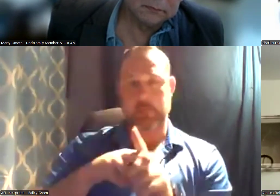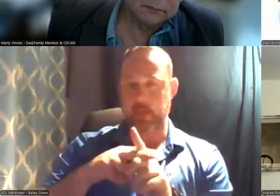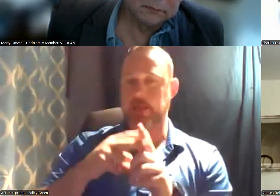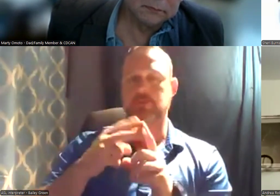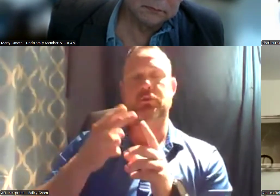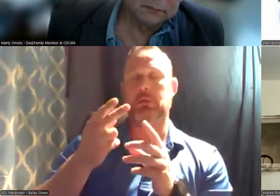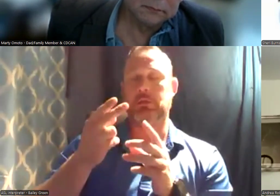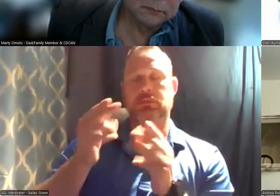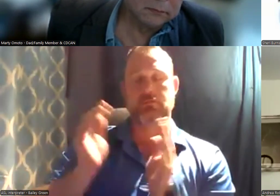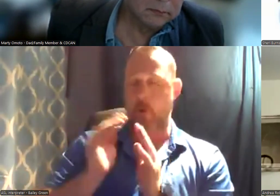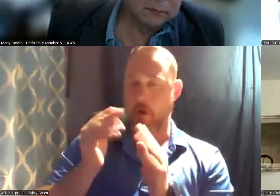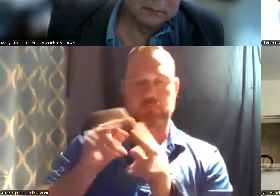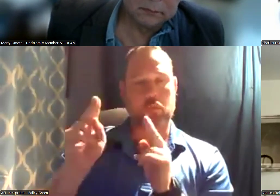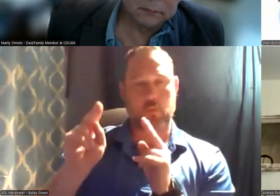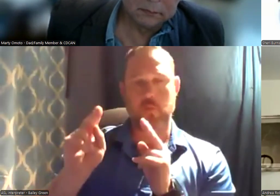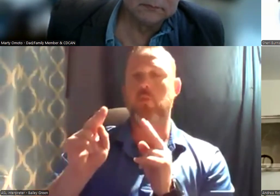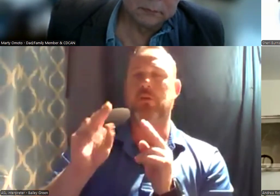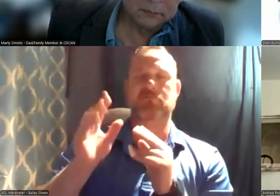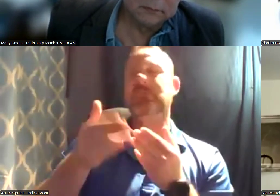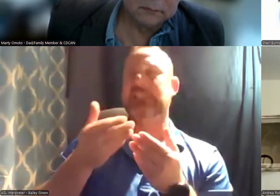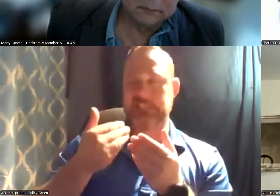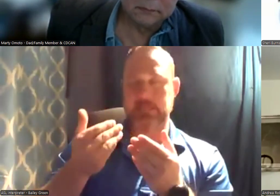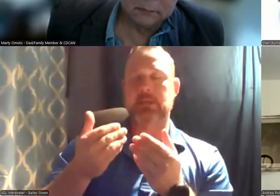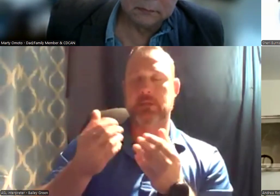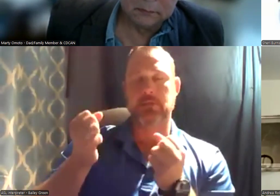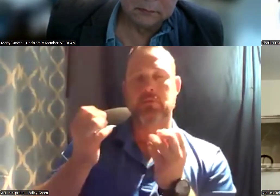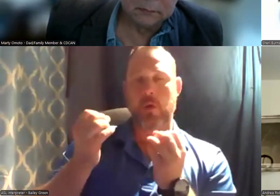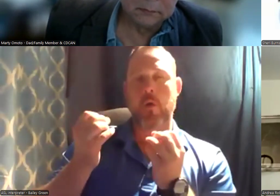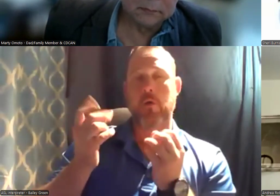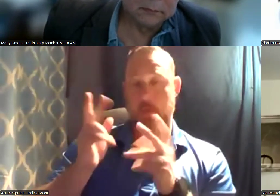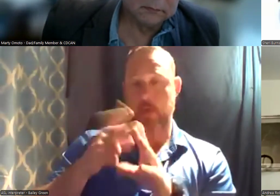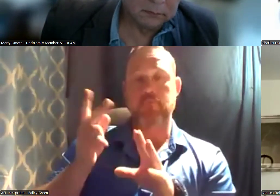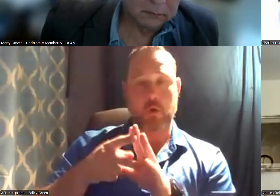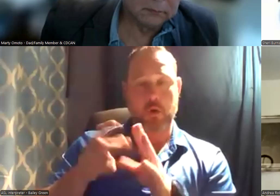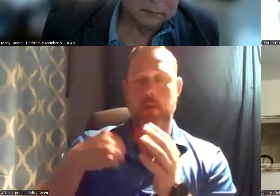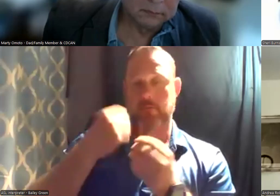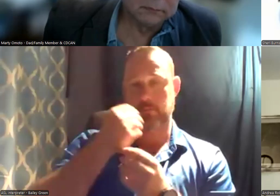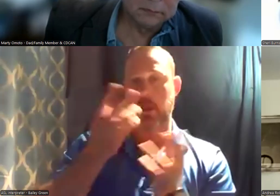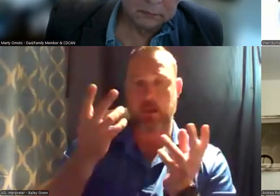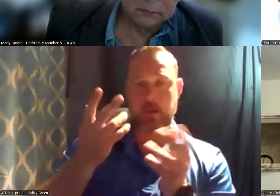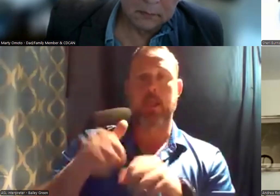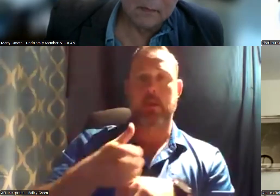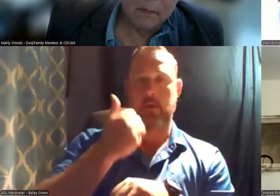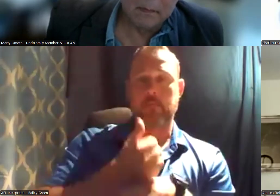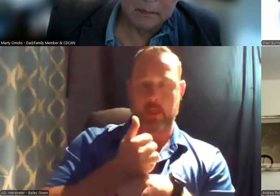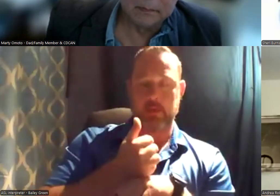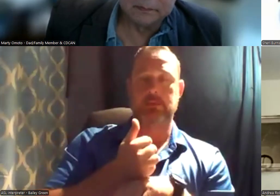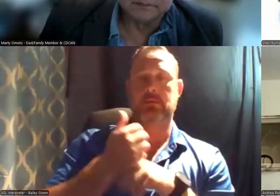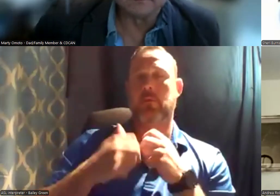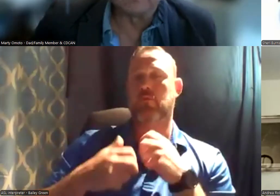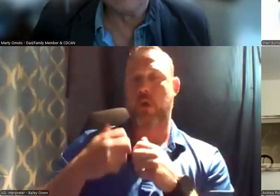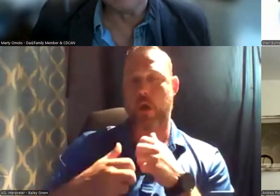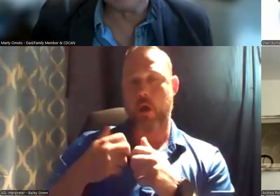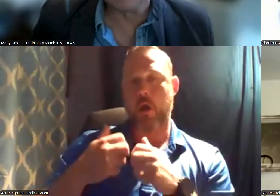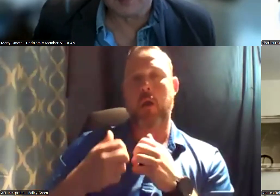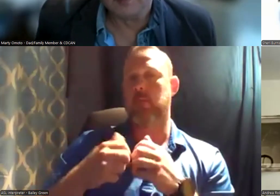small. It's really easy. So there are programs, I'm telling you, that are in place. The problem is that